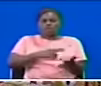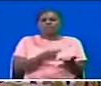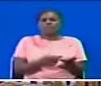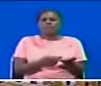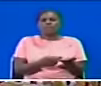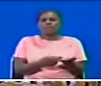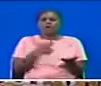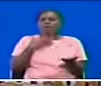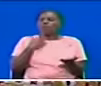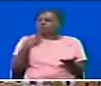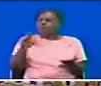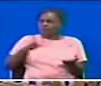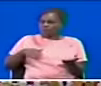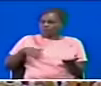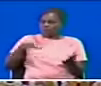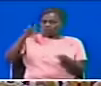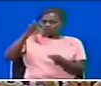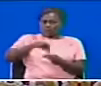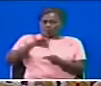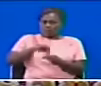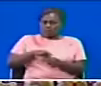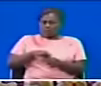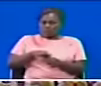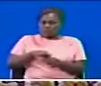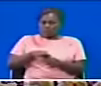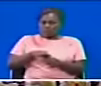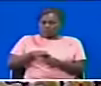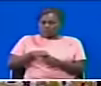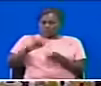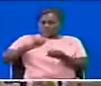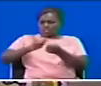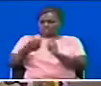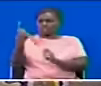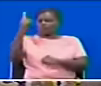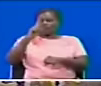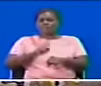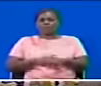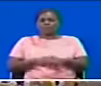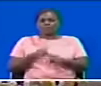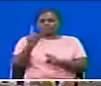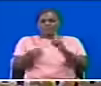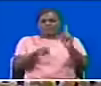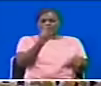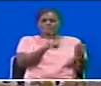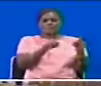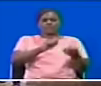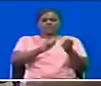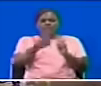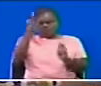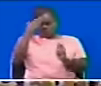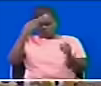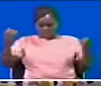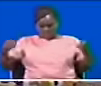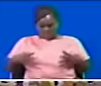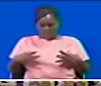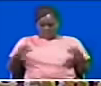And I want to tell women, if your vote is so safe, then why can't we just change for once this dynamics, knowing very well we've